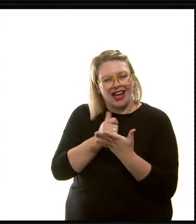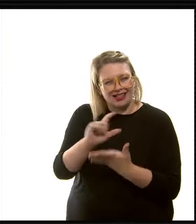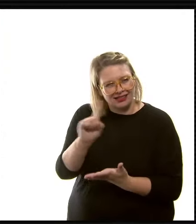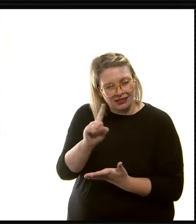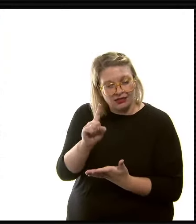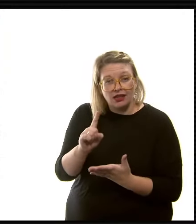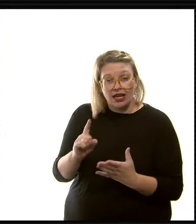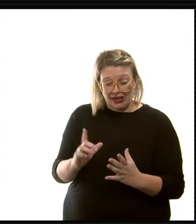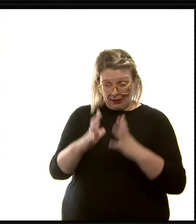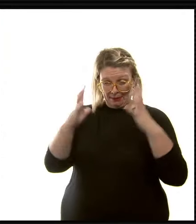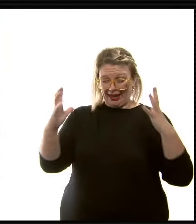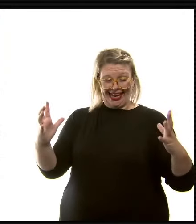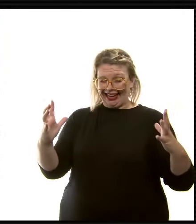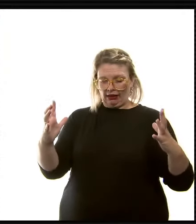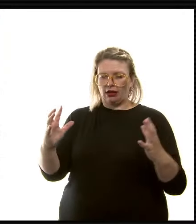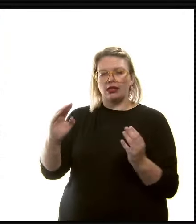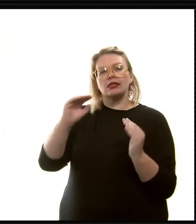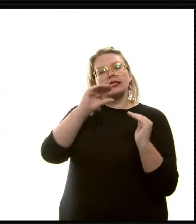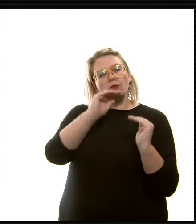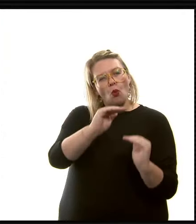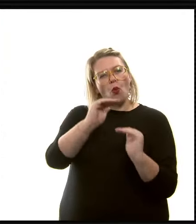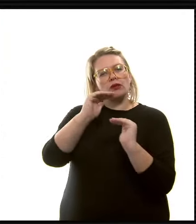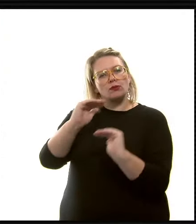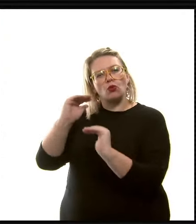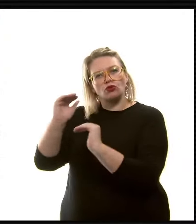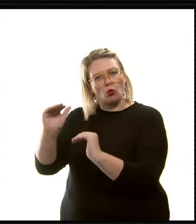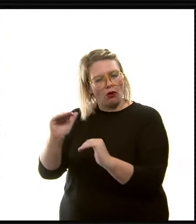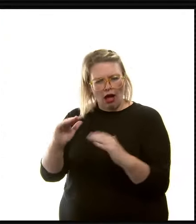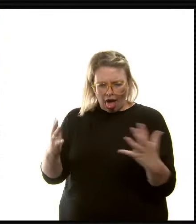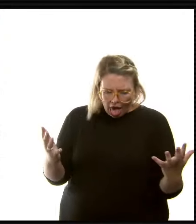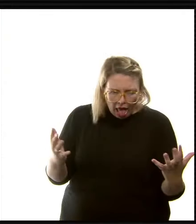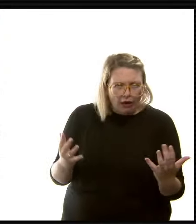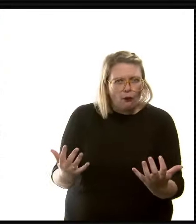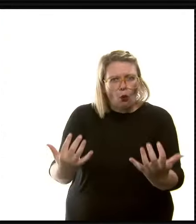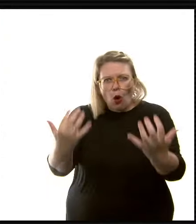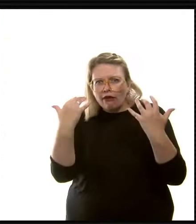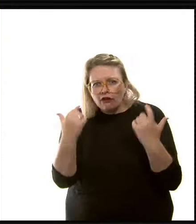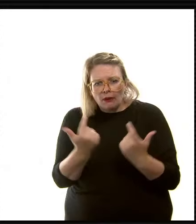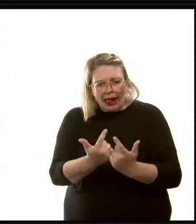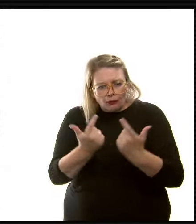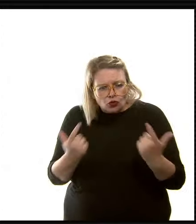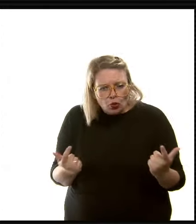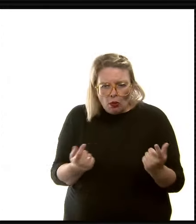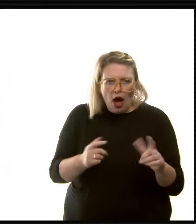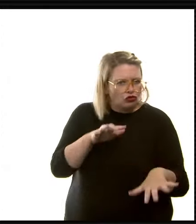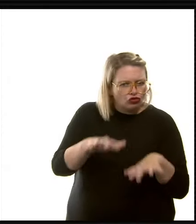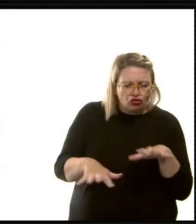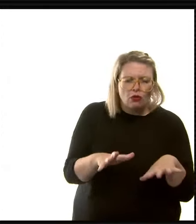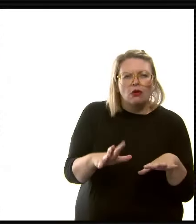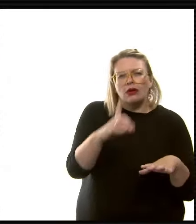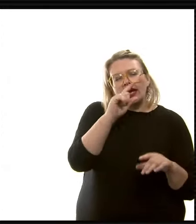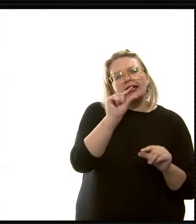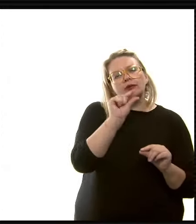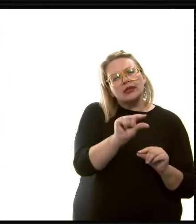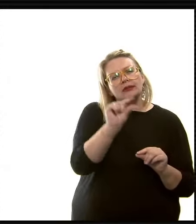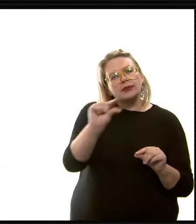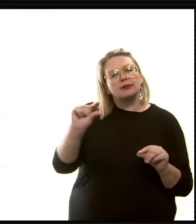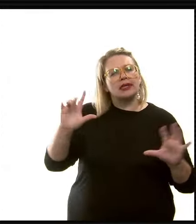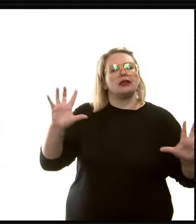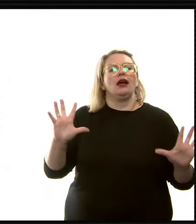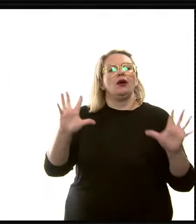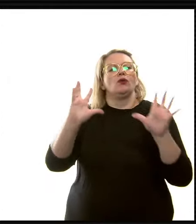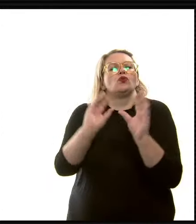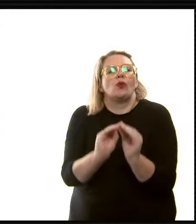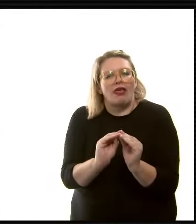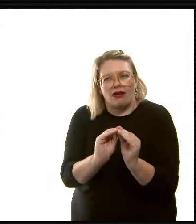down bigger builds into smaller challenges. Don't overwhelm yourself with taking on a challenge like this from the get-go. Build it separately, and then you stack